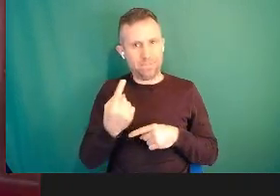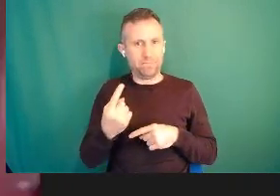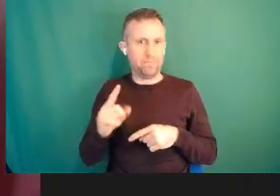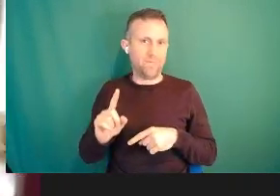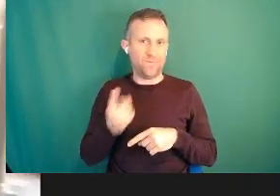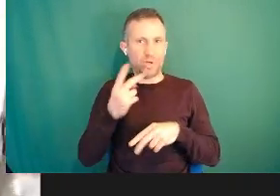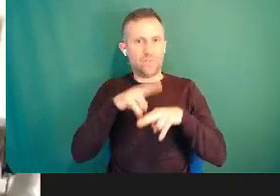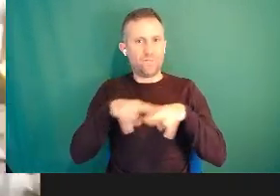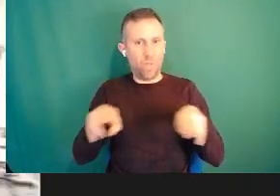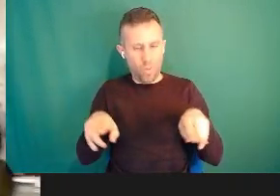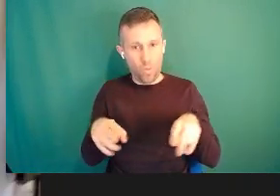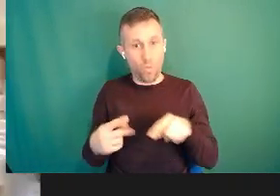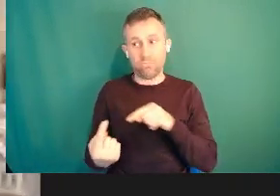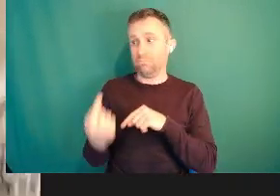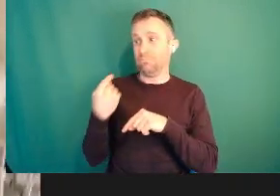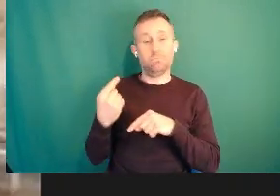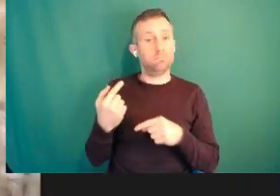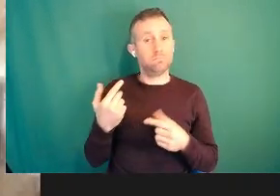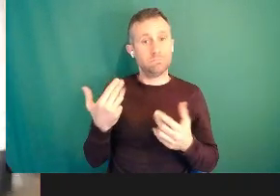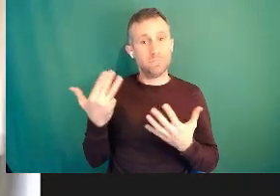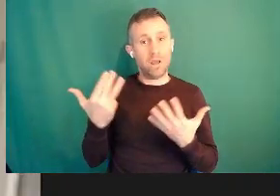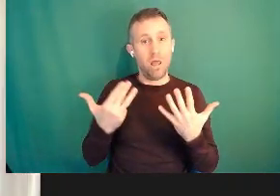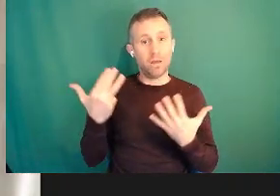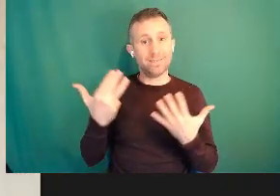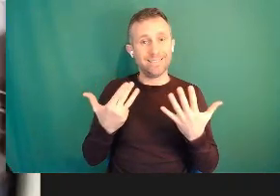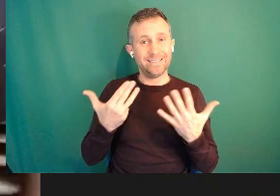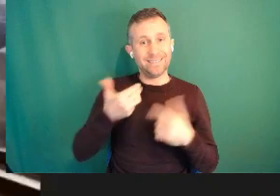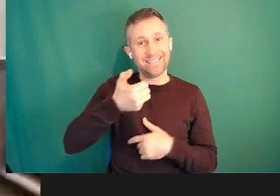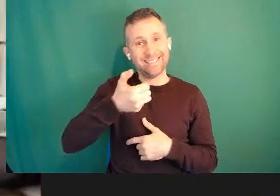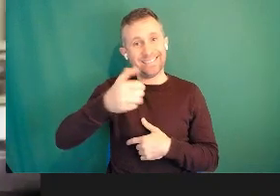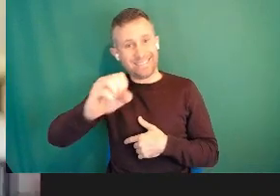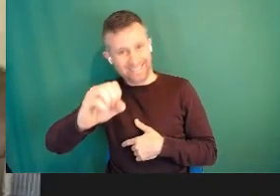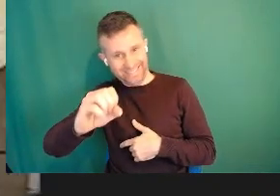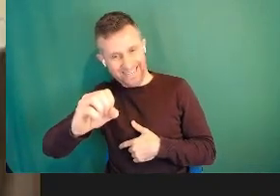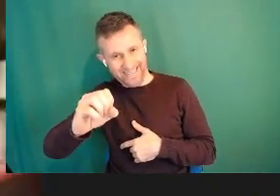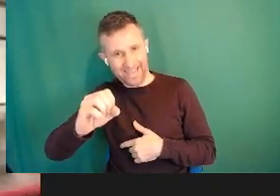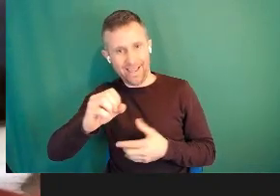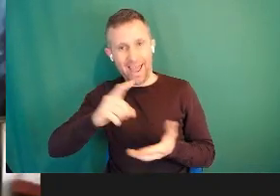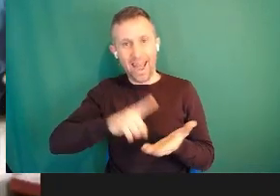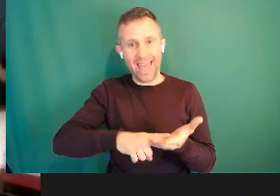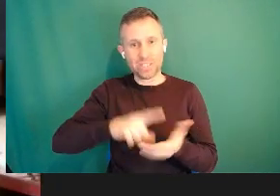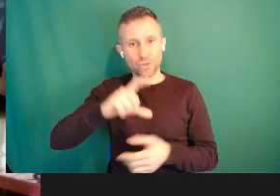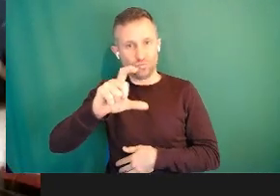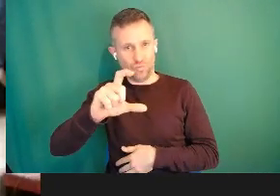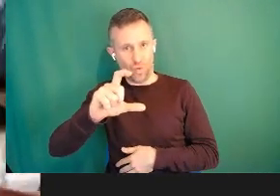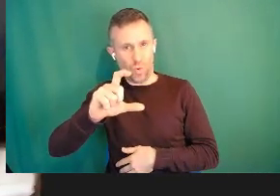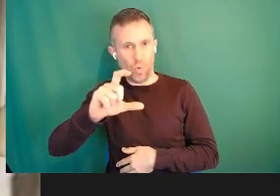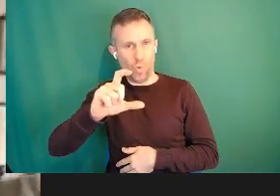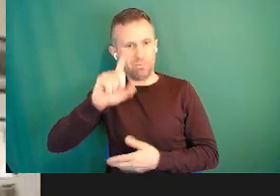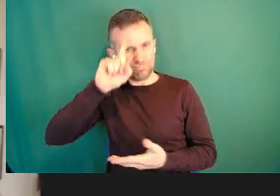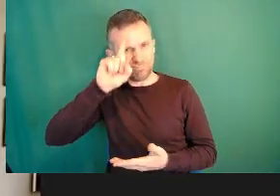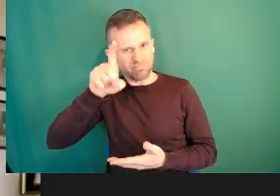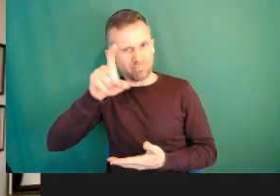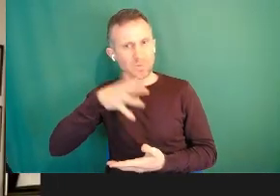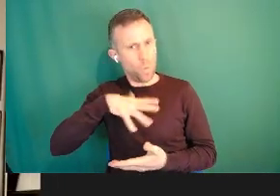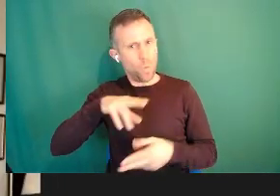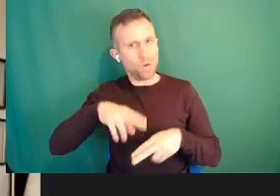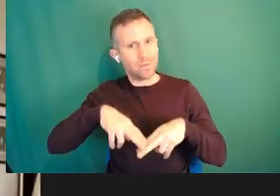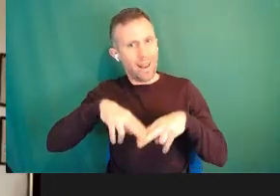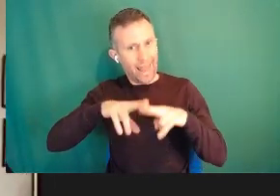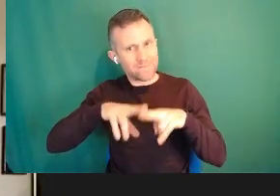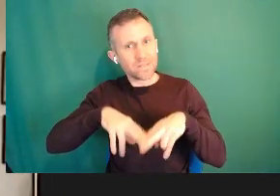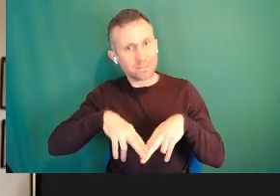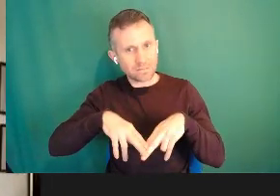put that in before the house was listed, and it's actually in the oldest part of the house. There's no way we would